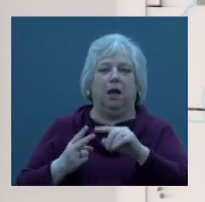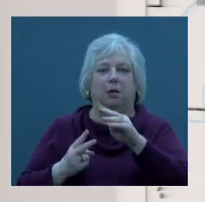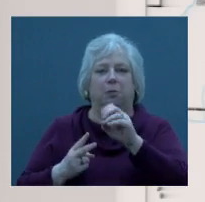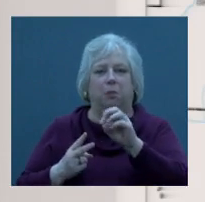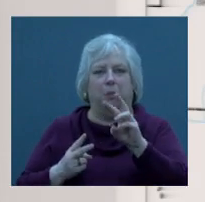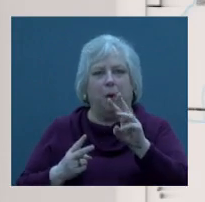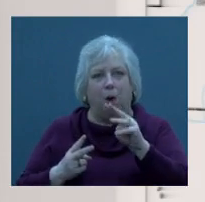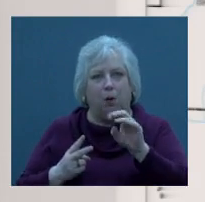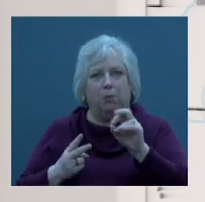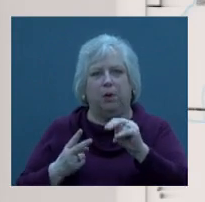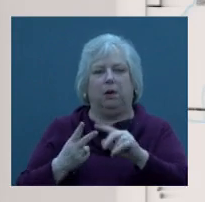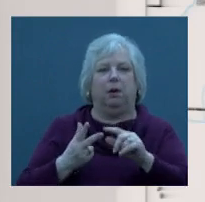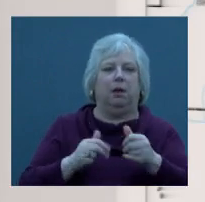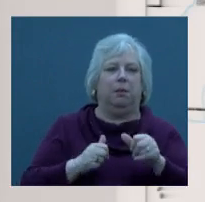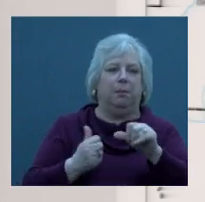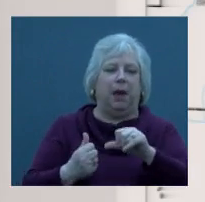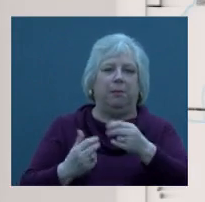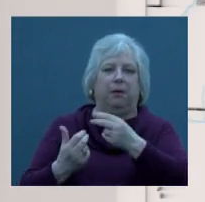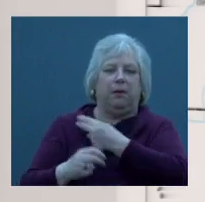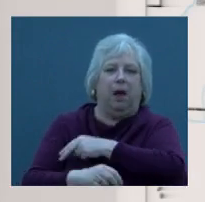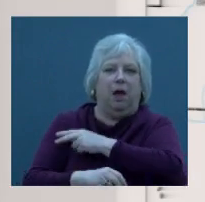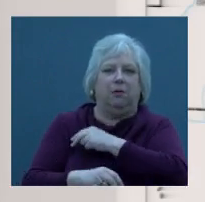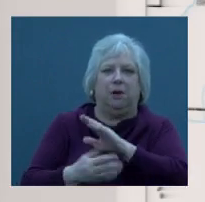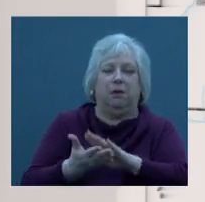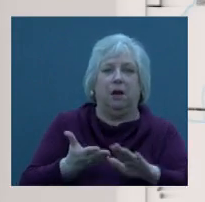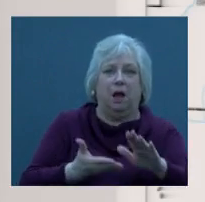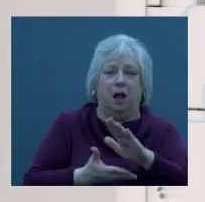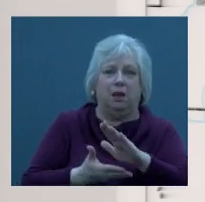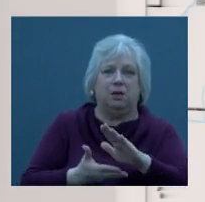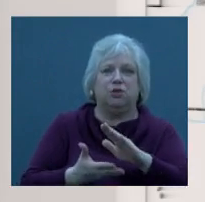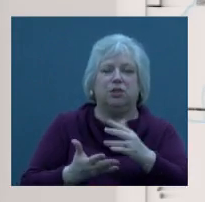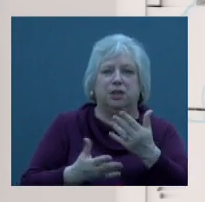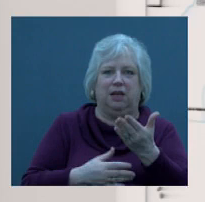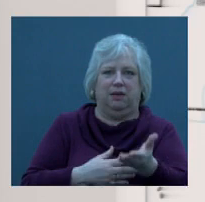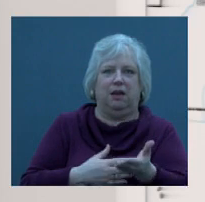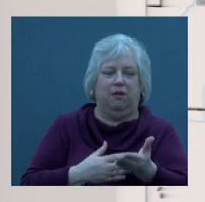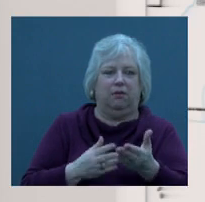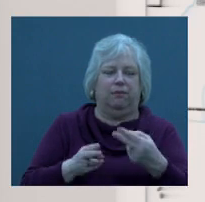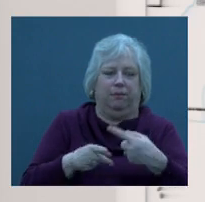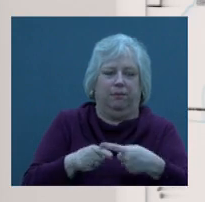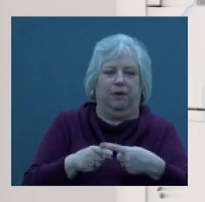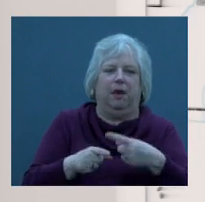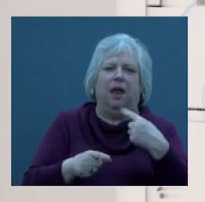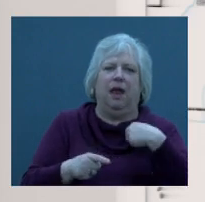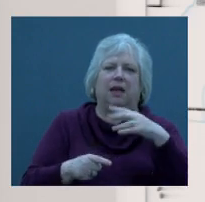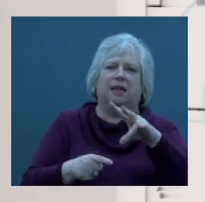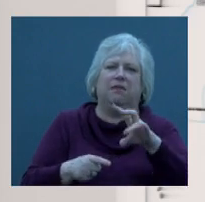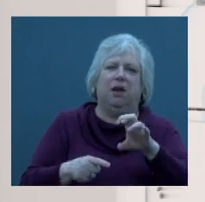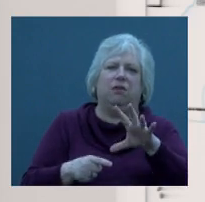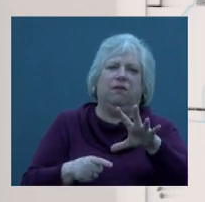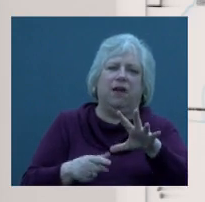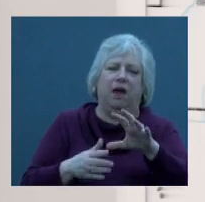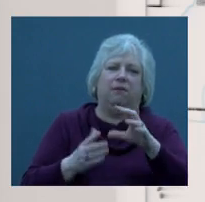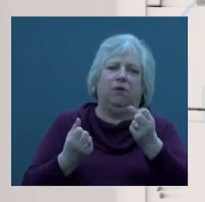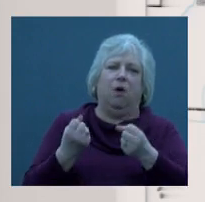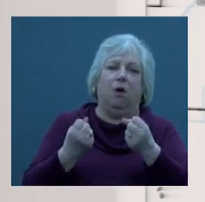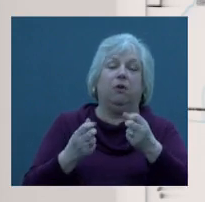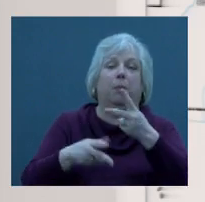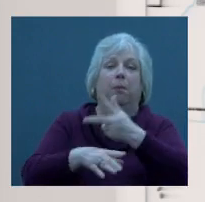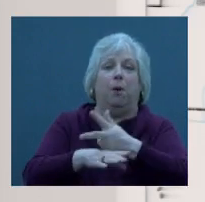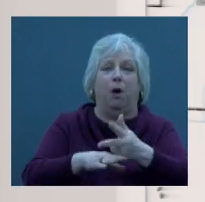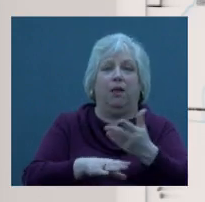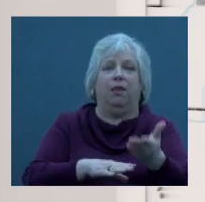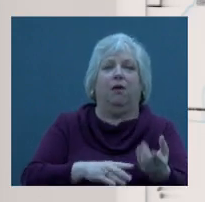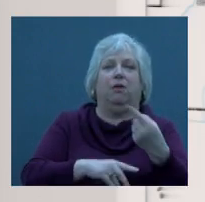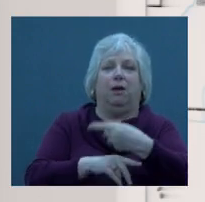Baptist Hospital College exist. There were 705 cars parked there